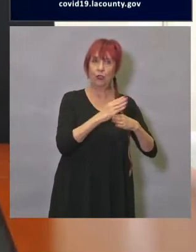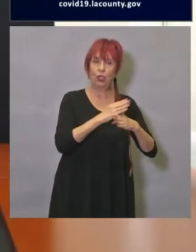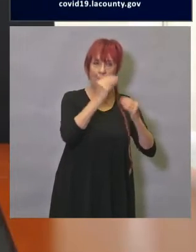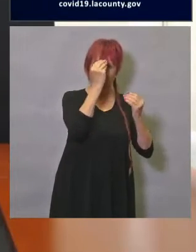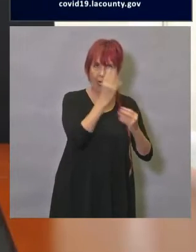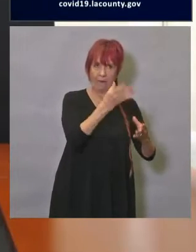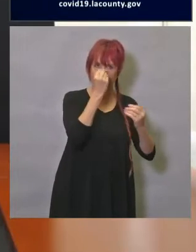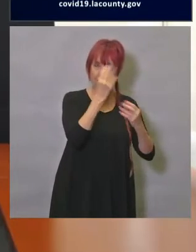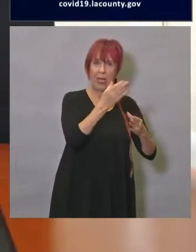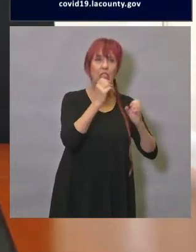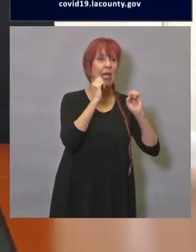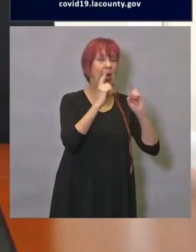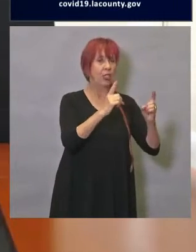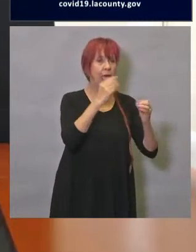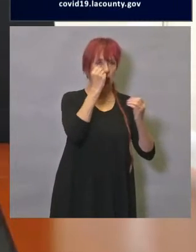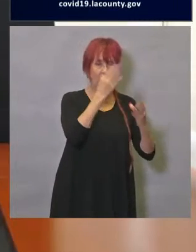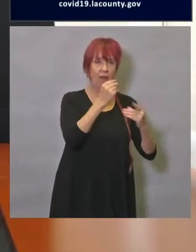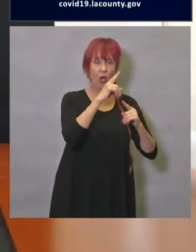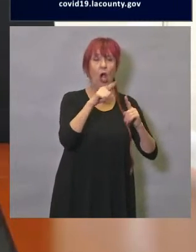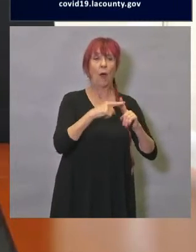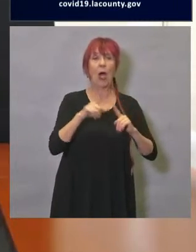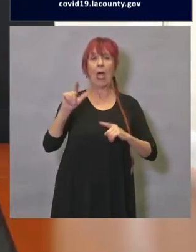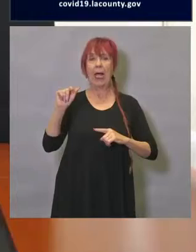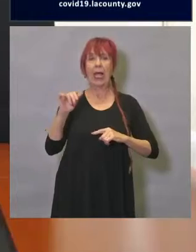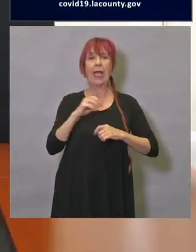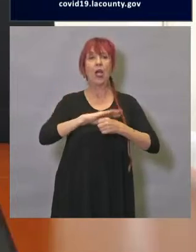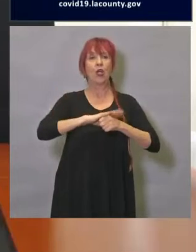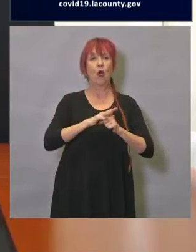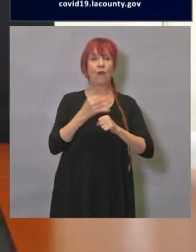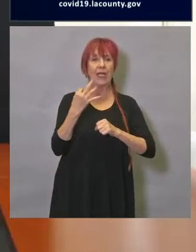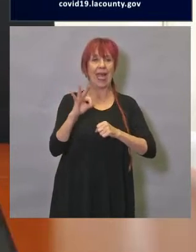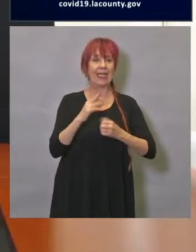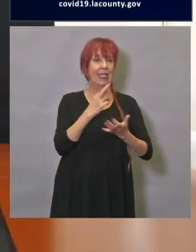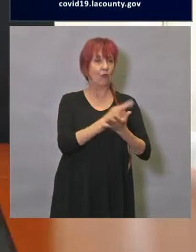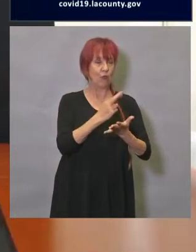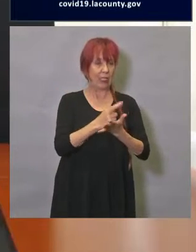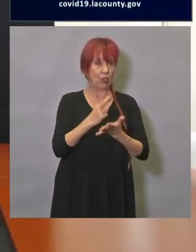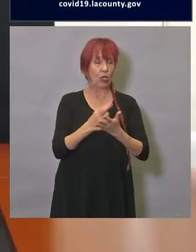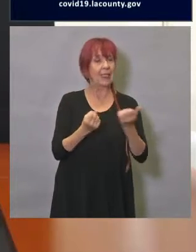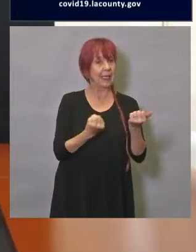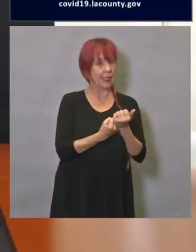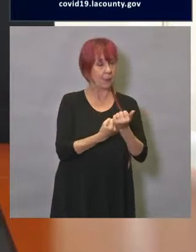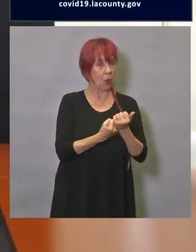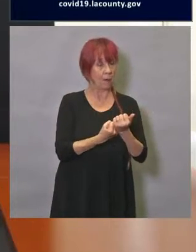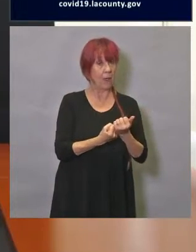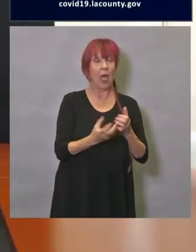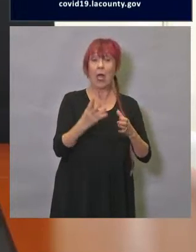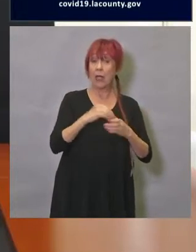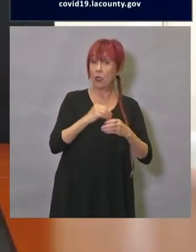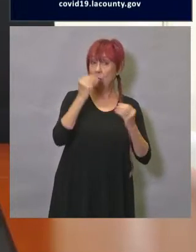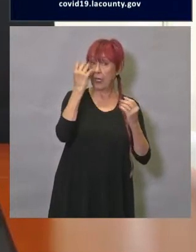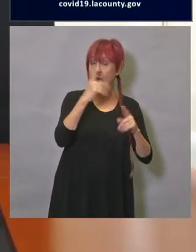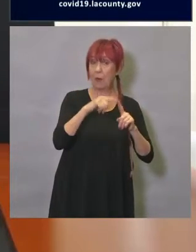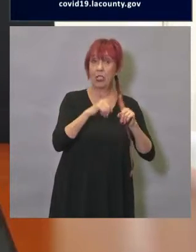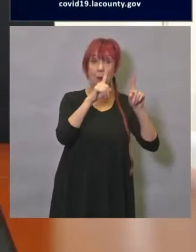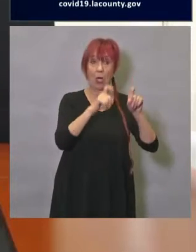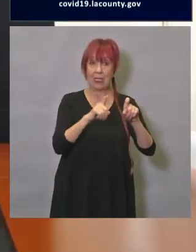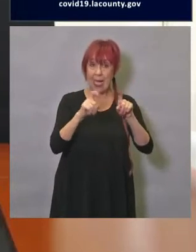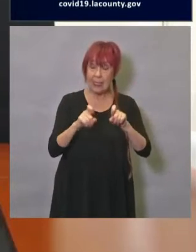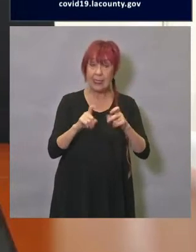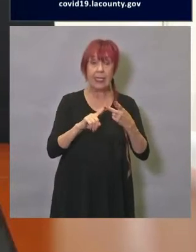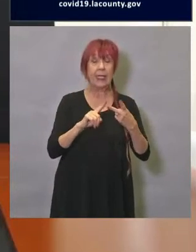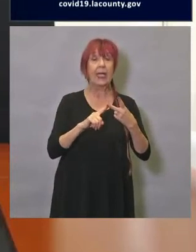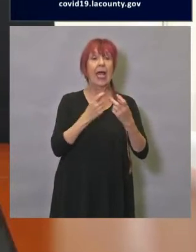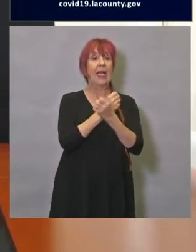Asian communities about LA County's COVID-19 resources and support, including information about testing,